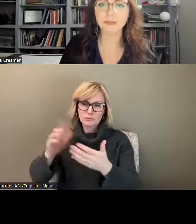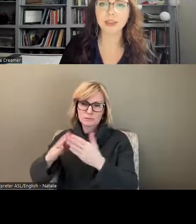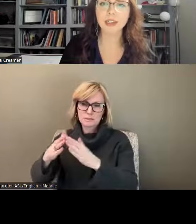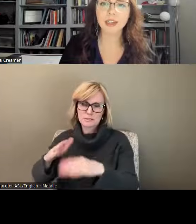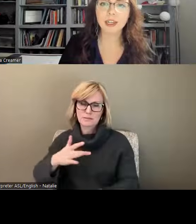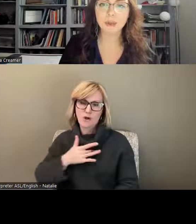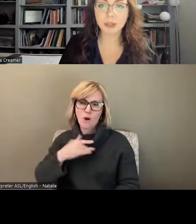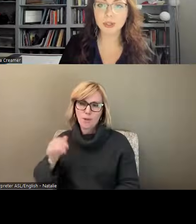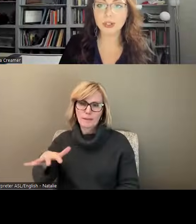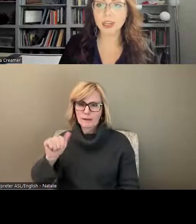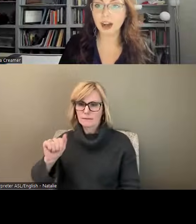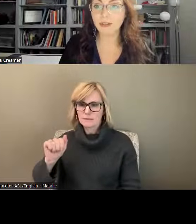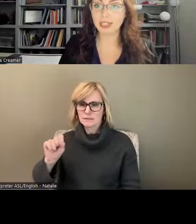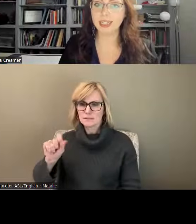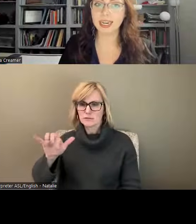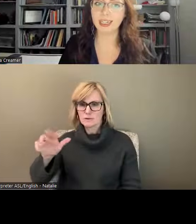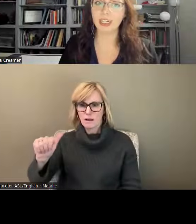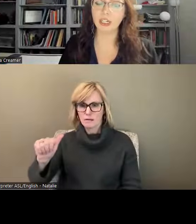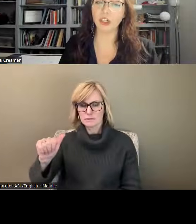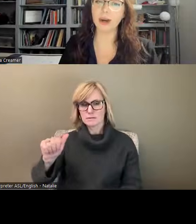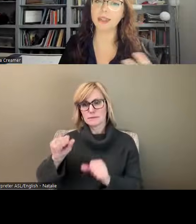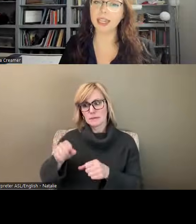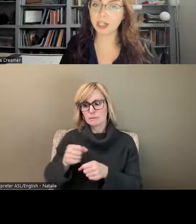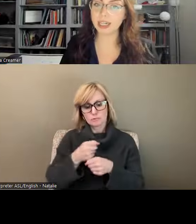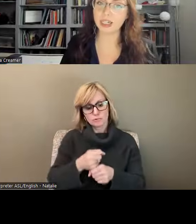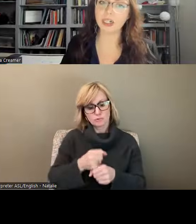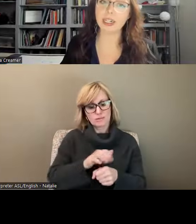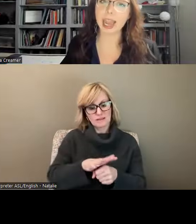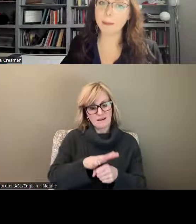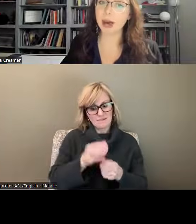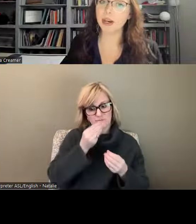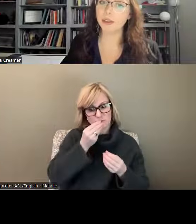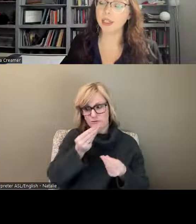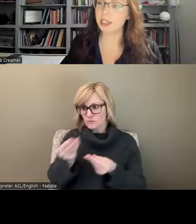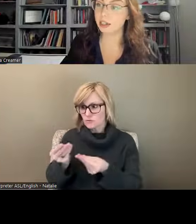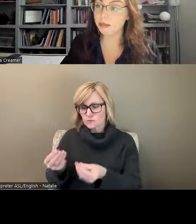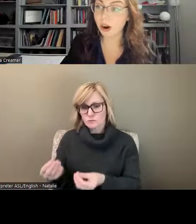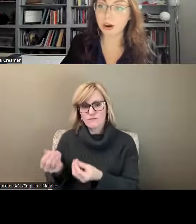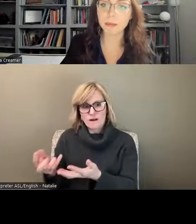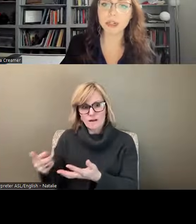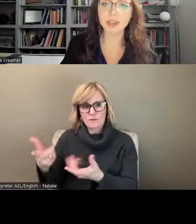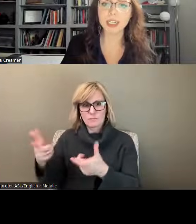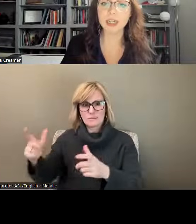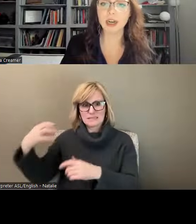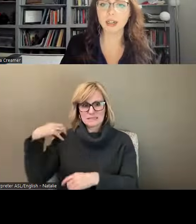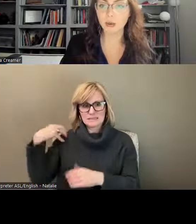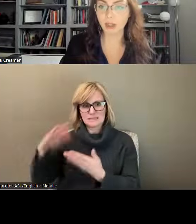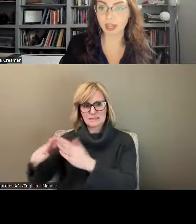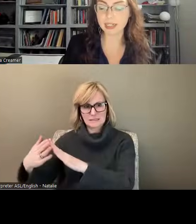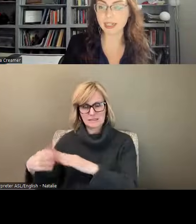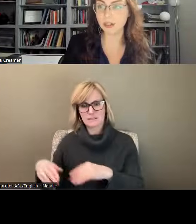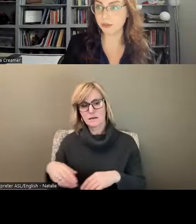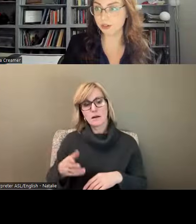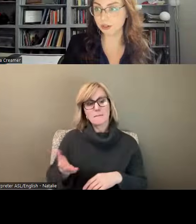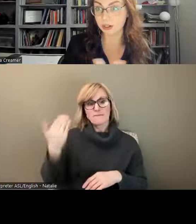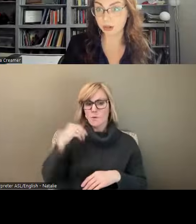heartland. To produce enough to sustain such huge population centers, the empire really needed to farm previously